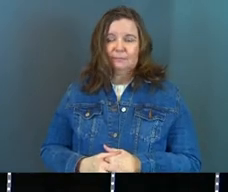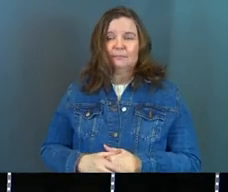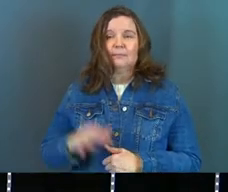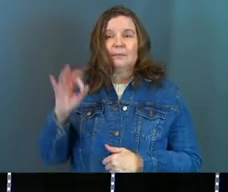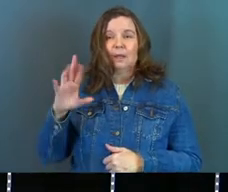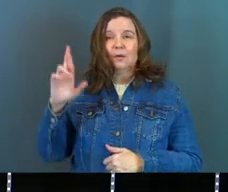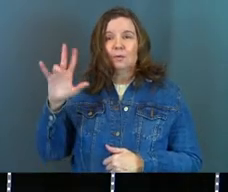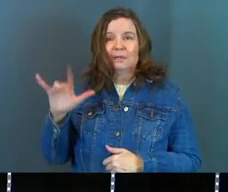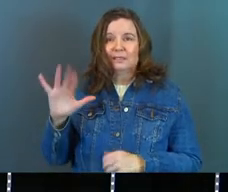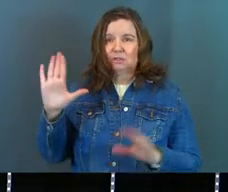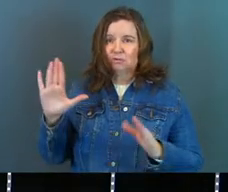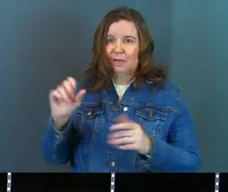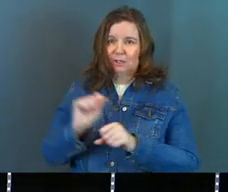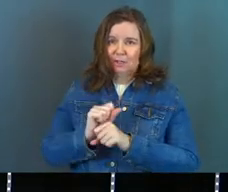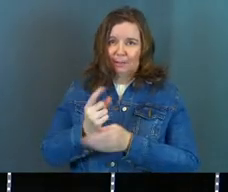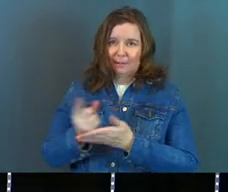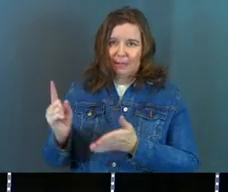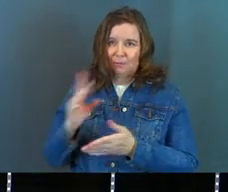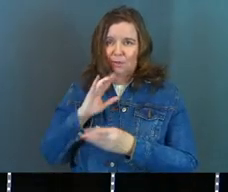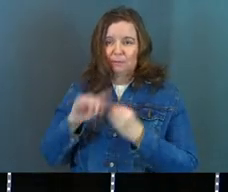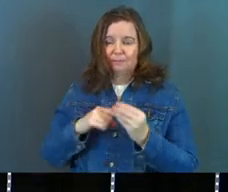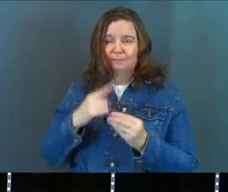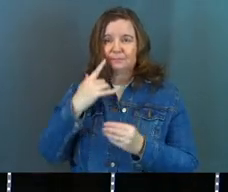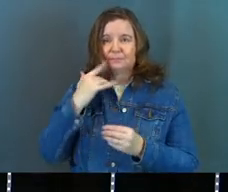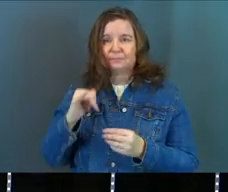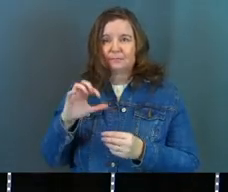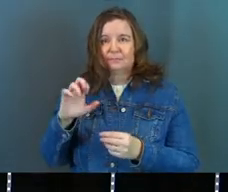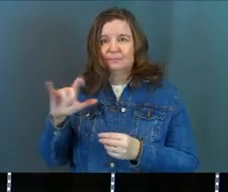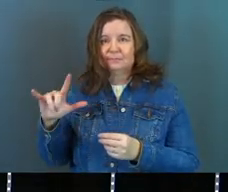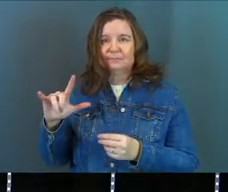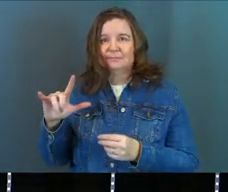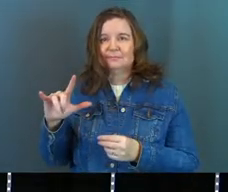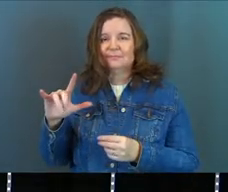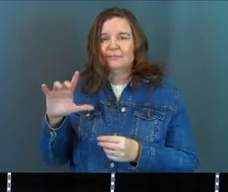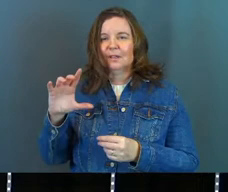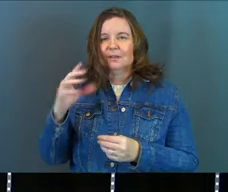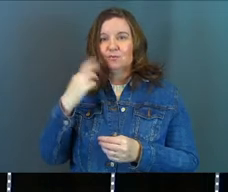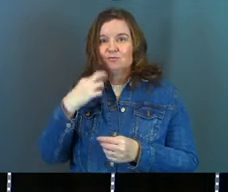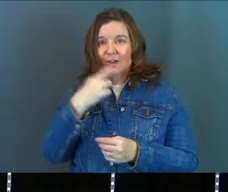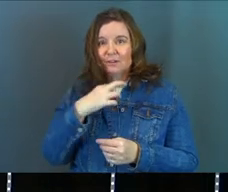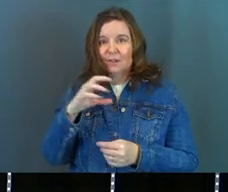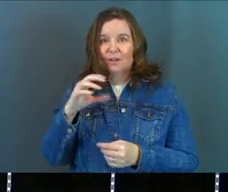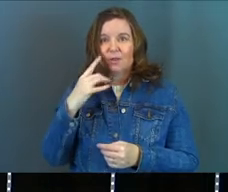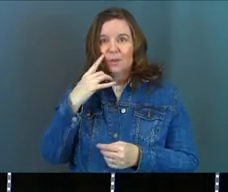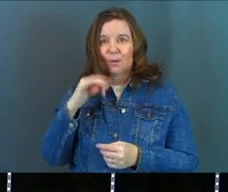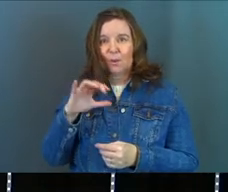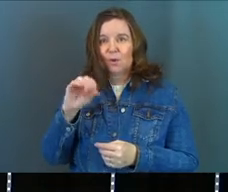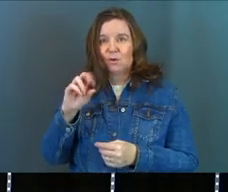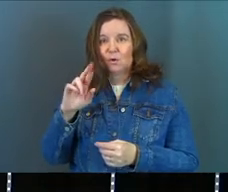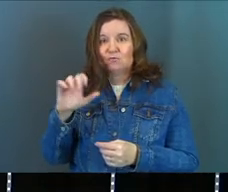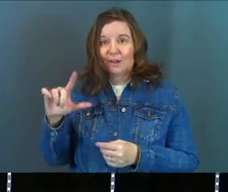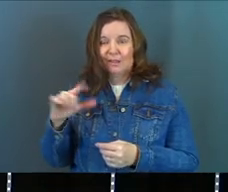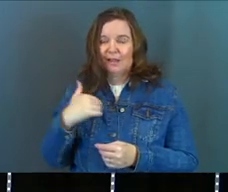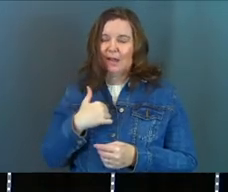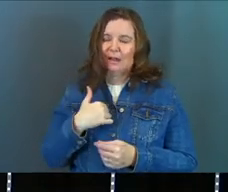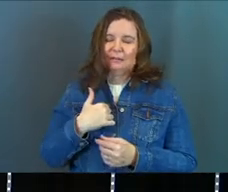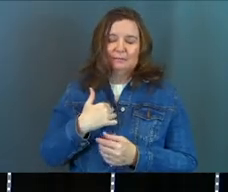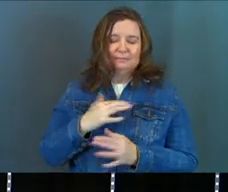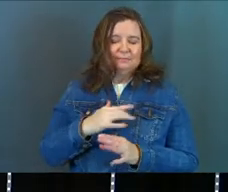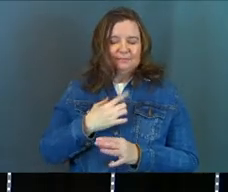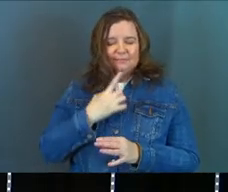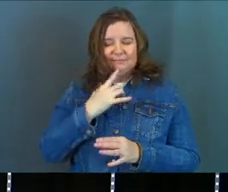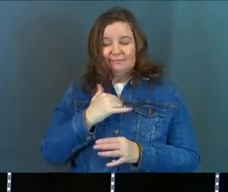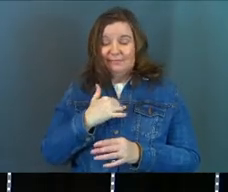And Pastor Ricky did such a great job last week talking about Golden Corral. Did you catch the Golden Corral? Oh, my goodness. I mean, I cringed